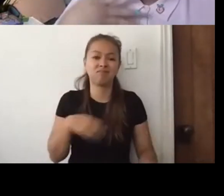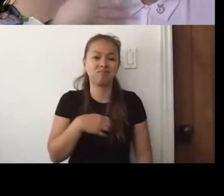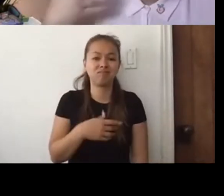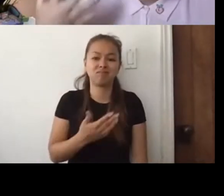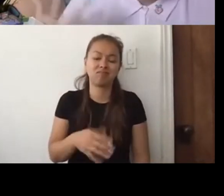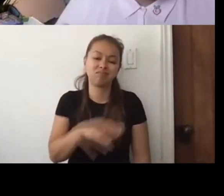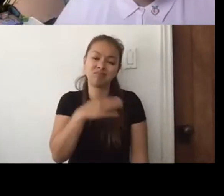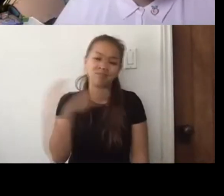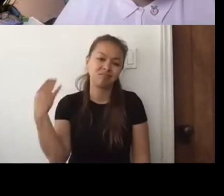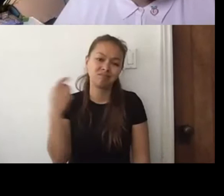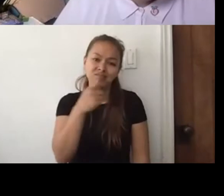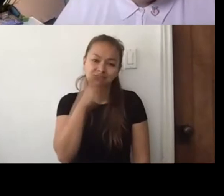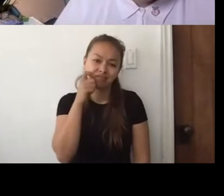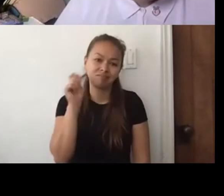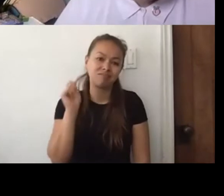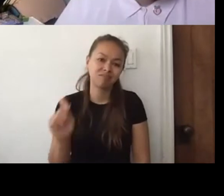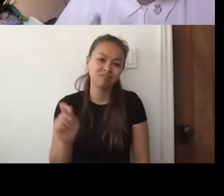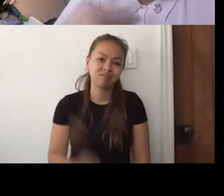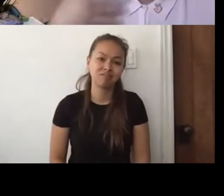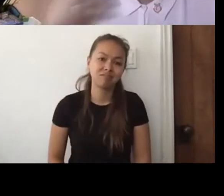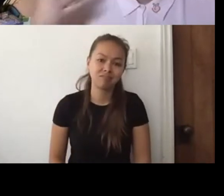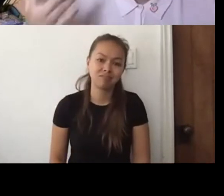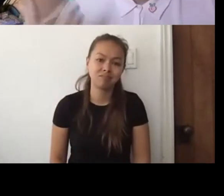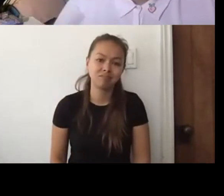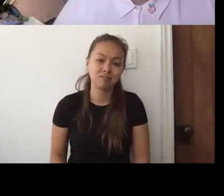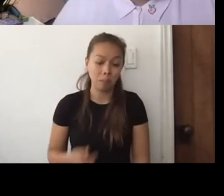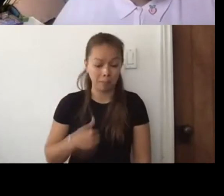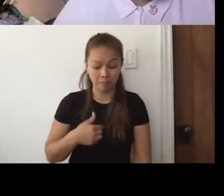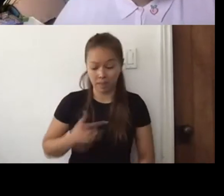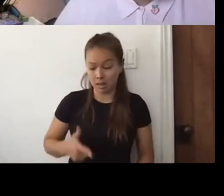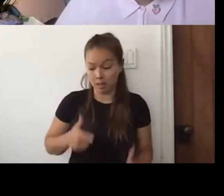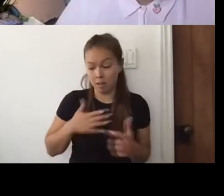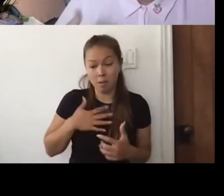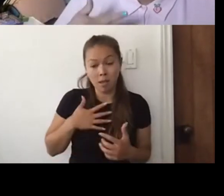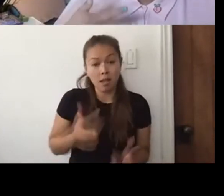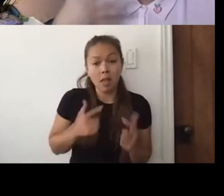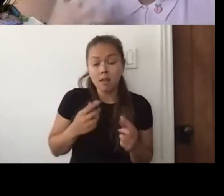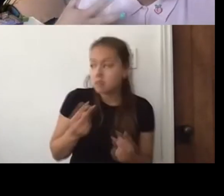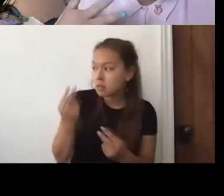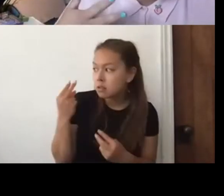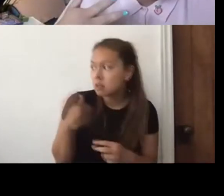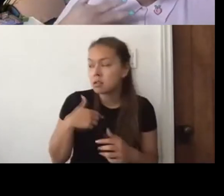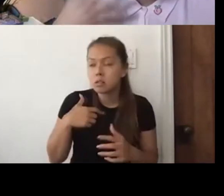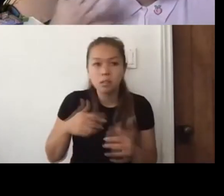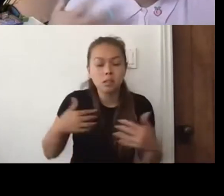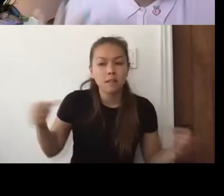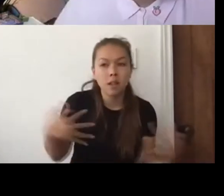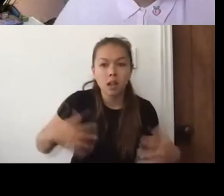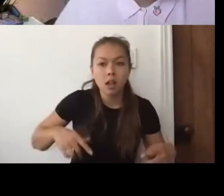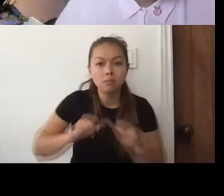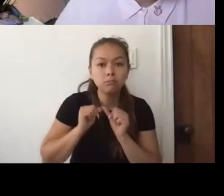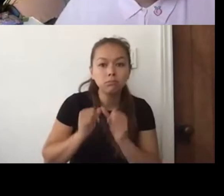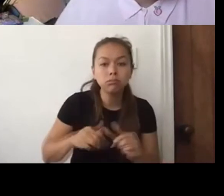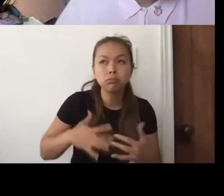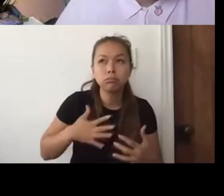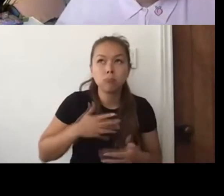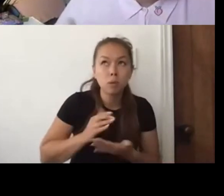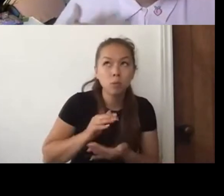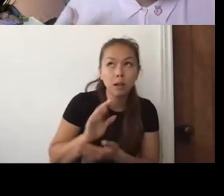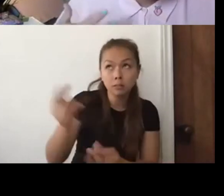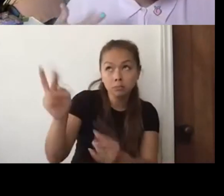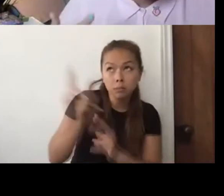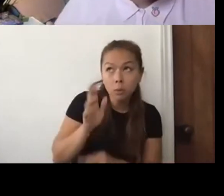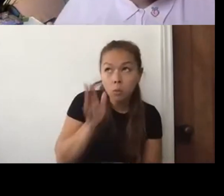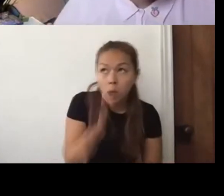without living in constant fear, looking at my back, without me thinking about my rights, for example,